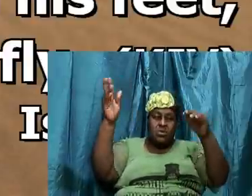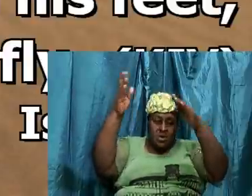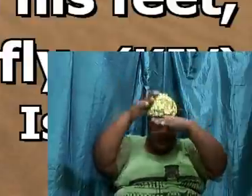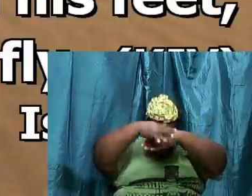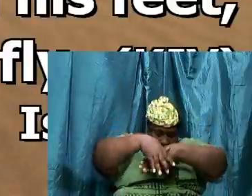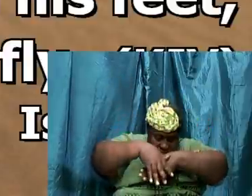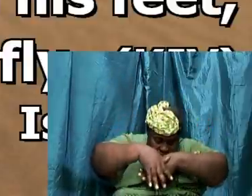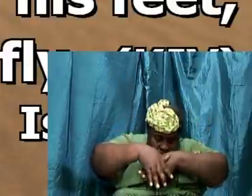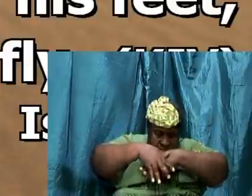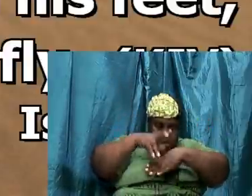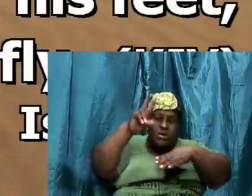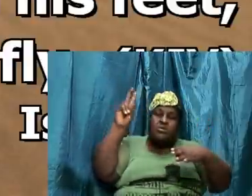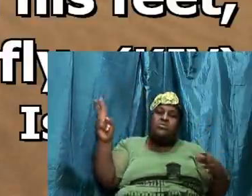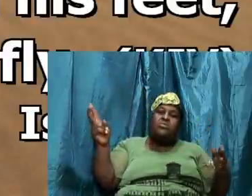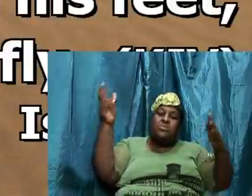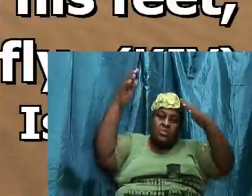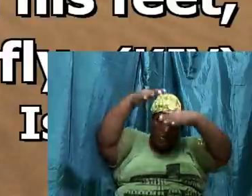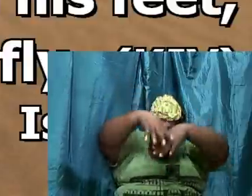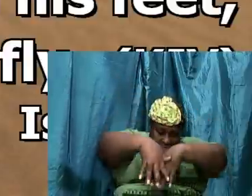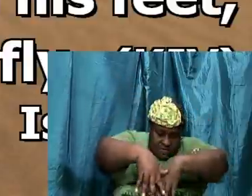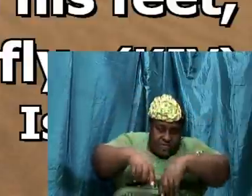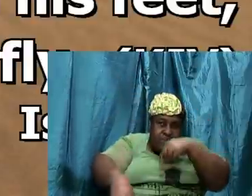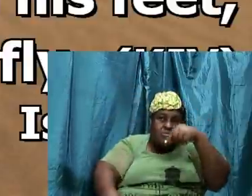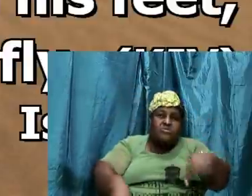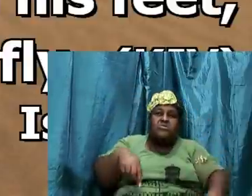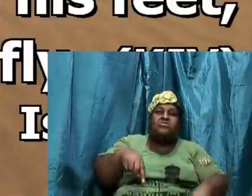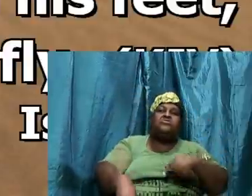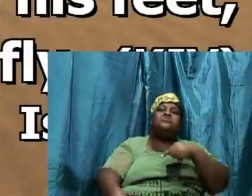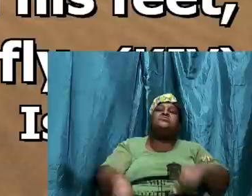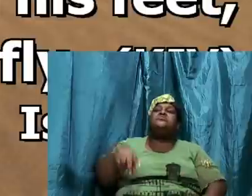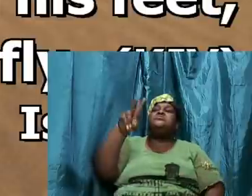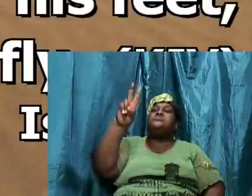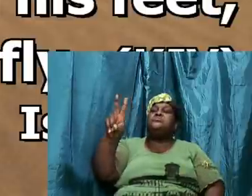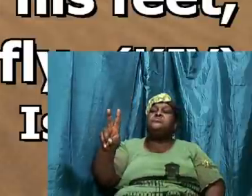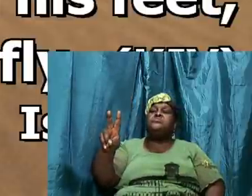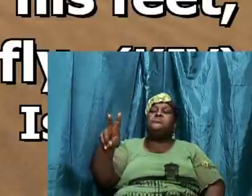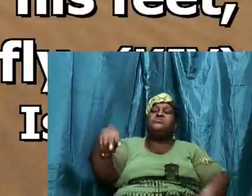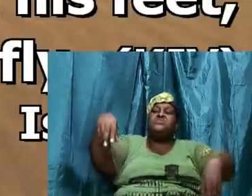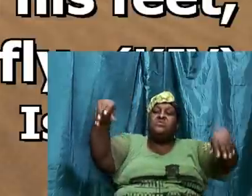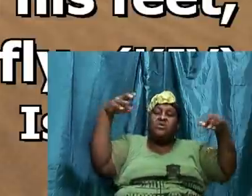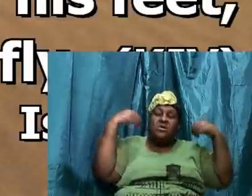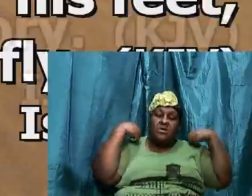he covered his feet, and with twain they did fly.